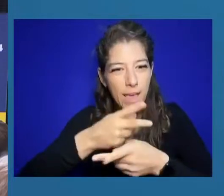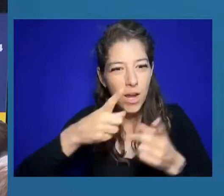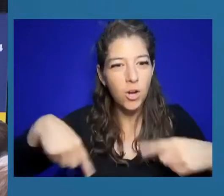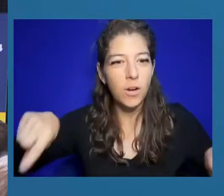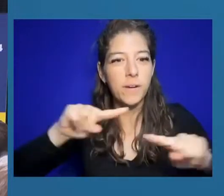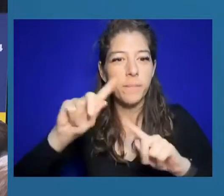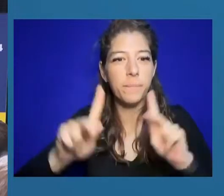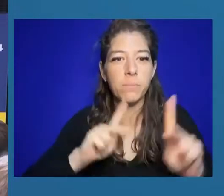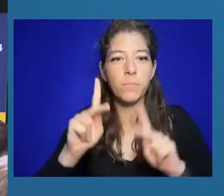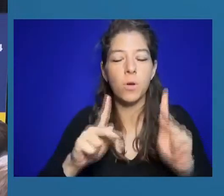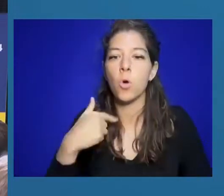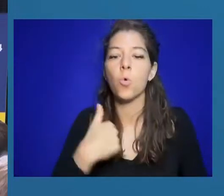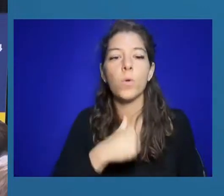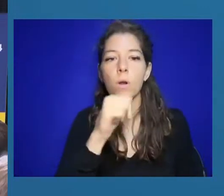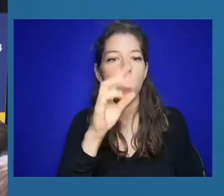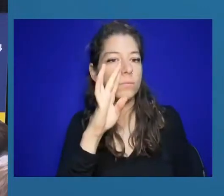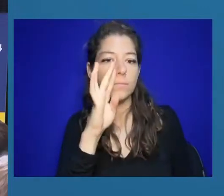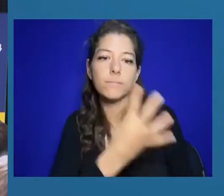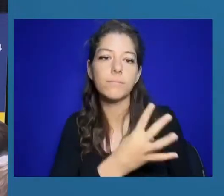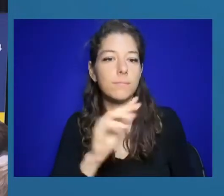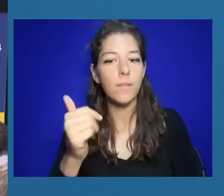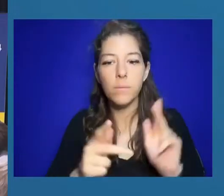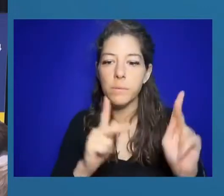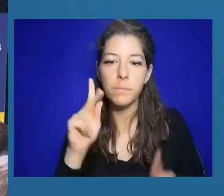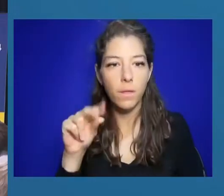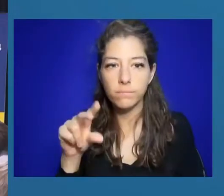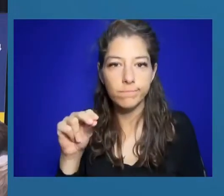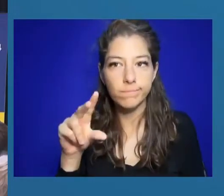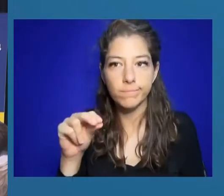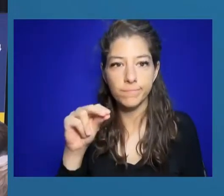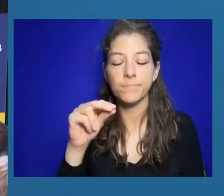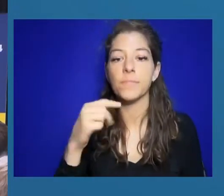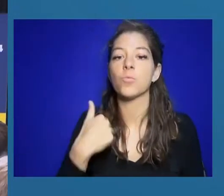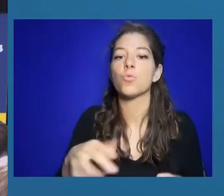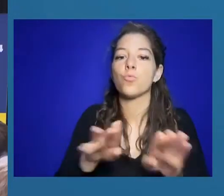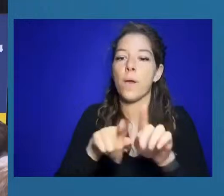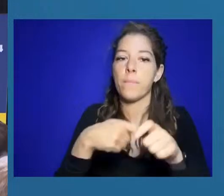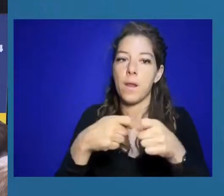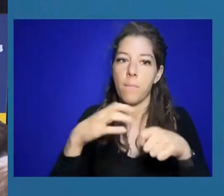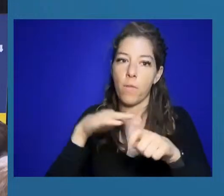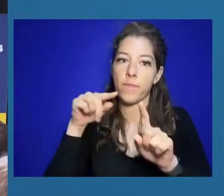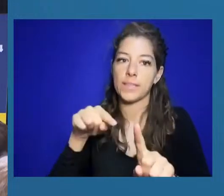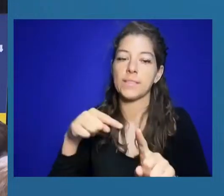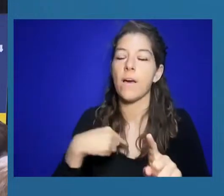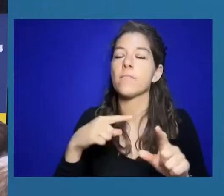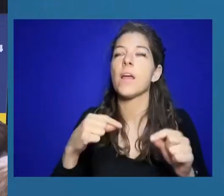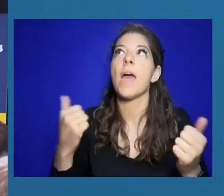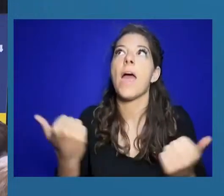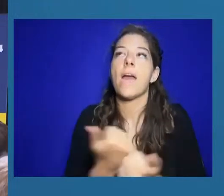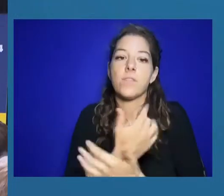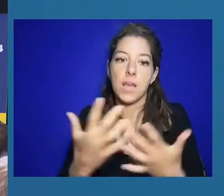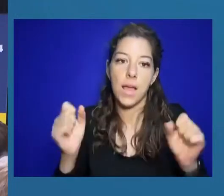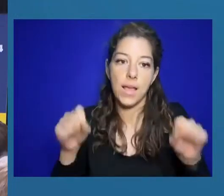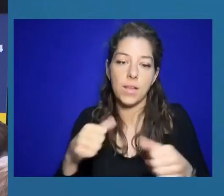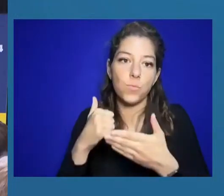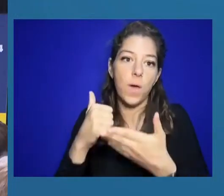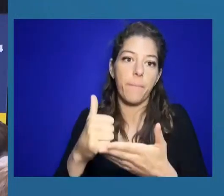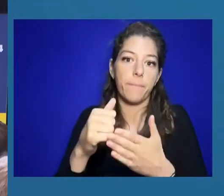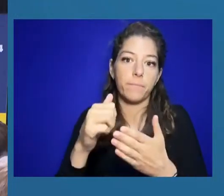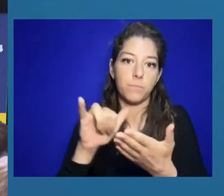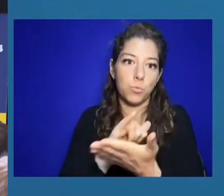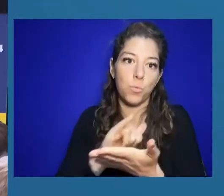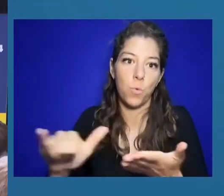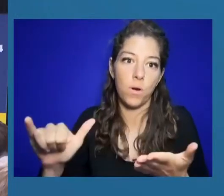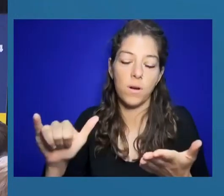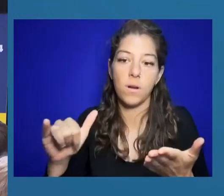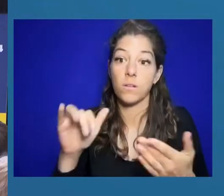don't turn our backs on others. And I'm going to tell you this as we're wrapping up on this. I have done everything I can to help in the state of New York. I consider being